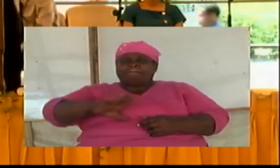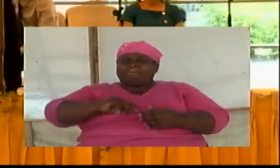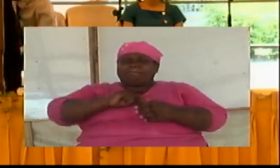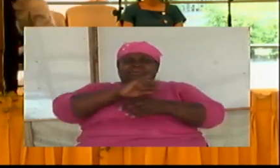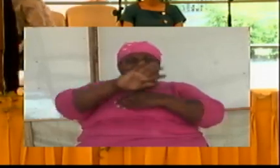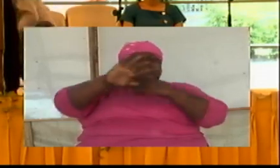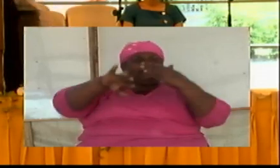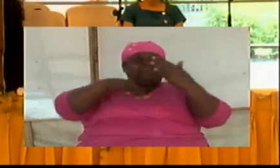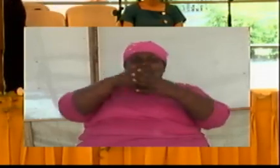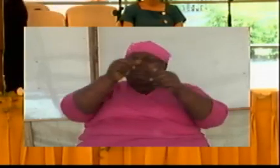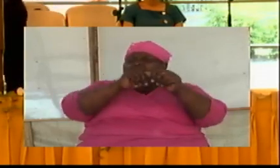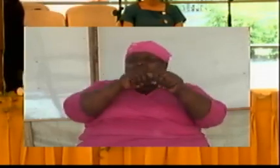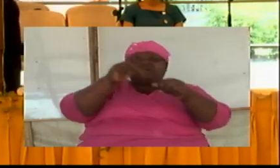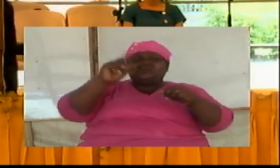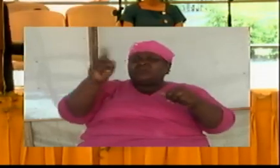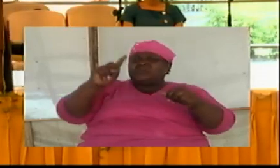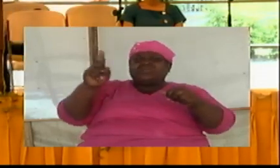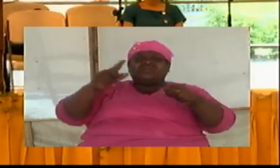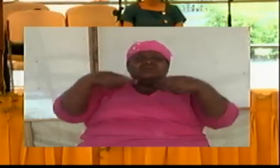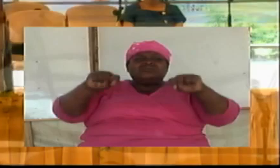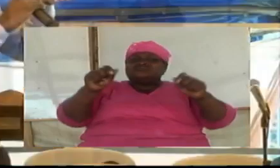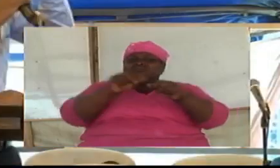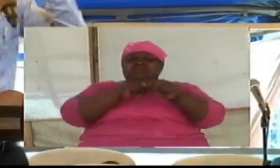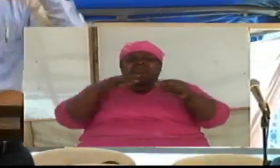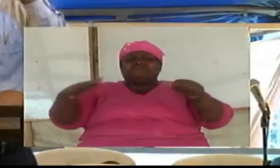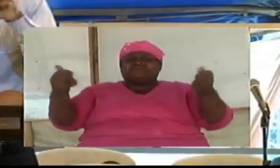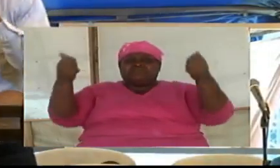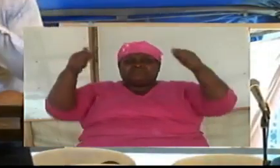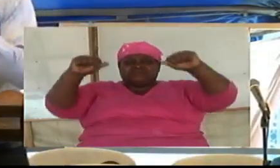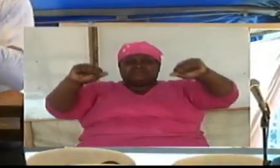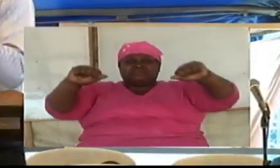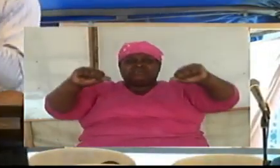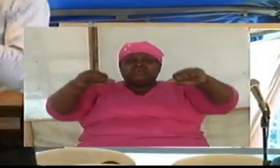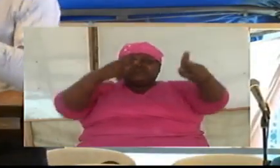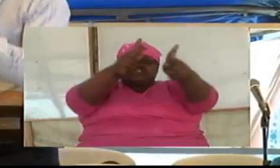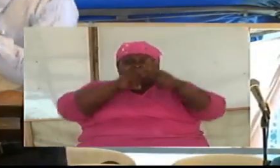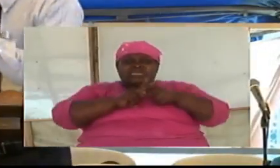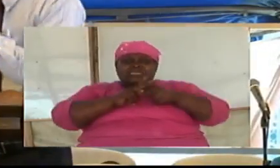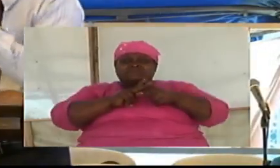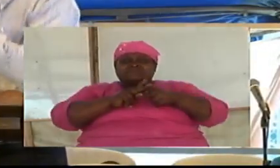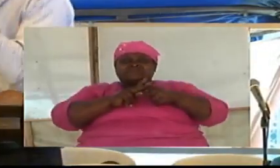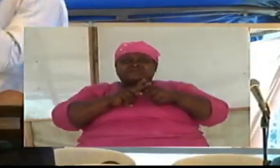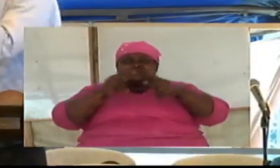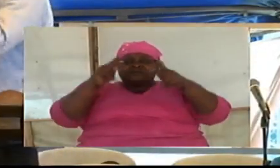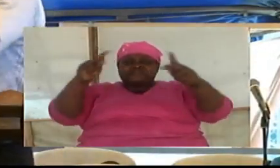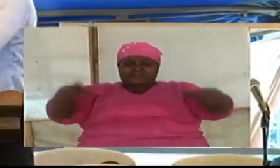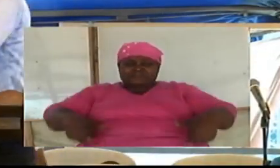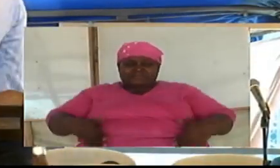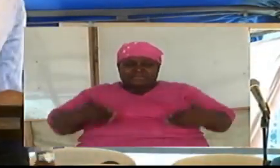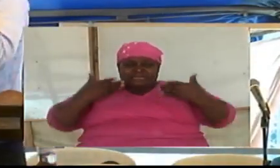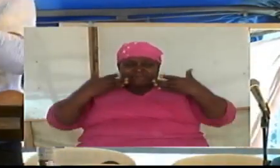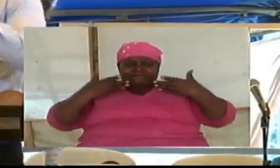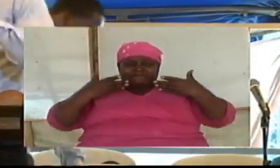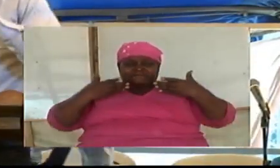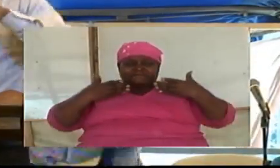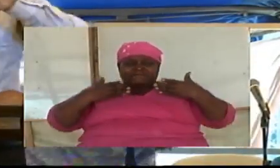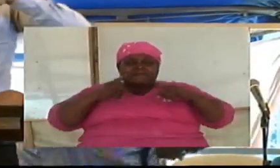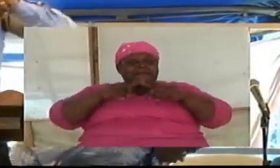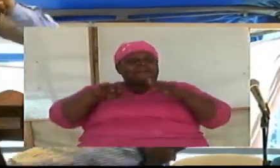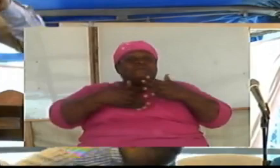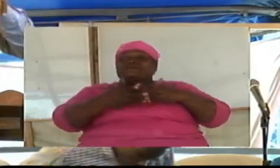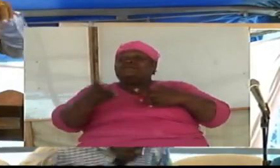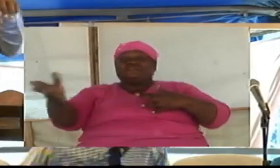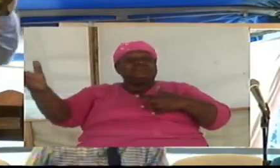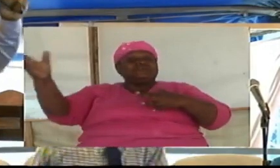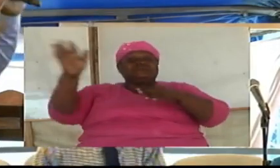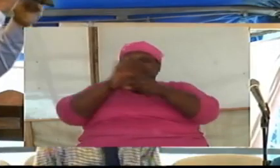trying everything possible to preserve their physical life. But there is a pandemic that has been